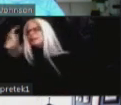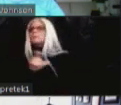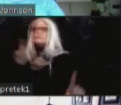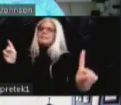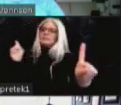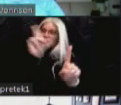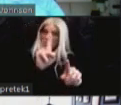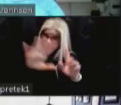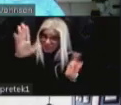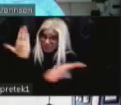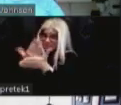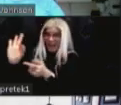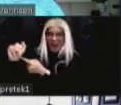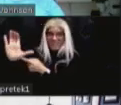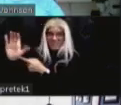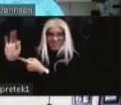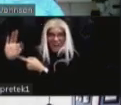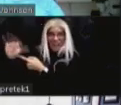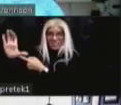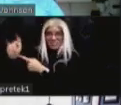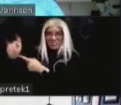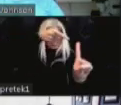hope I'm wrong. I don't see these bars